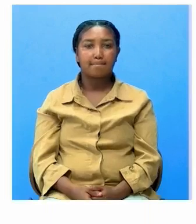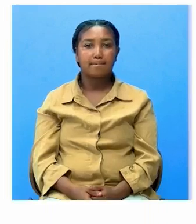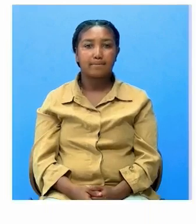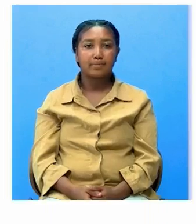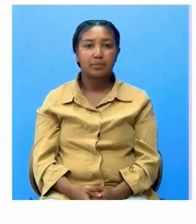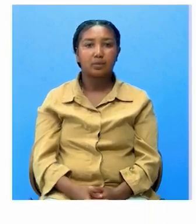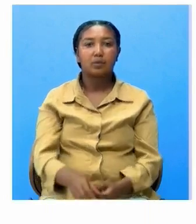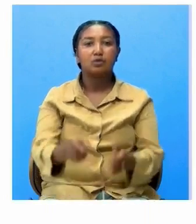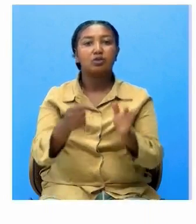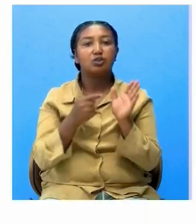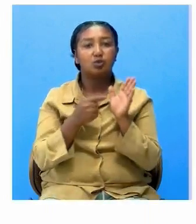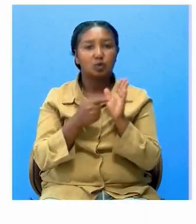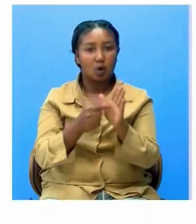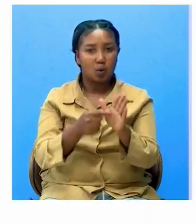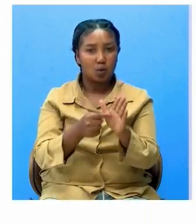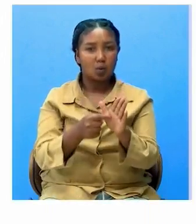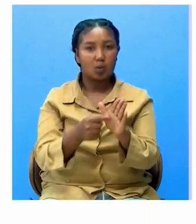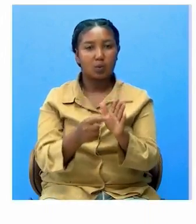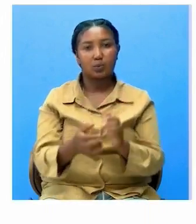to show